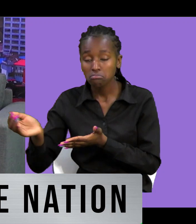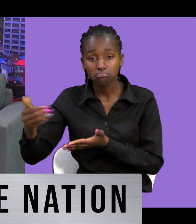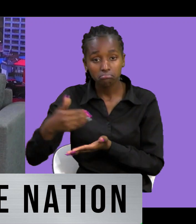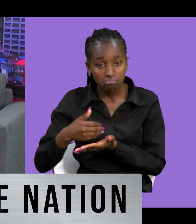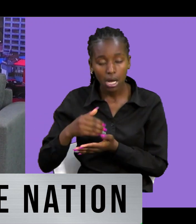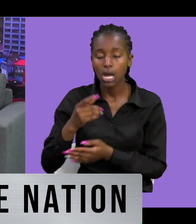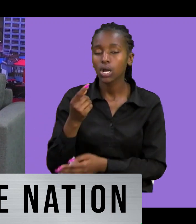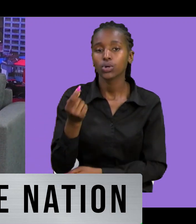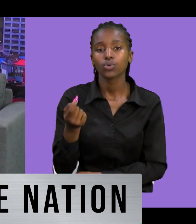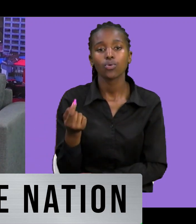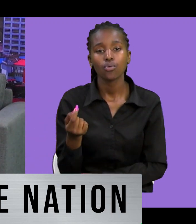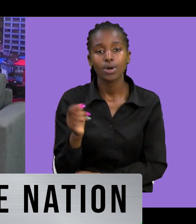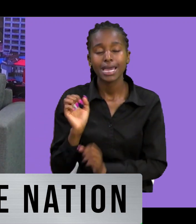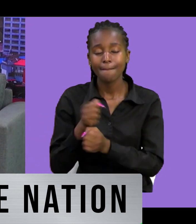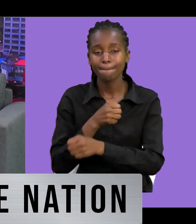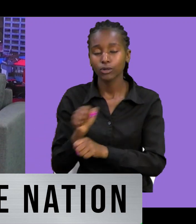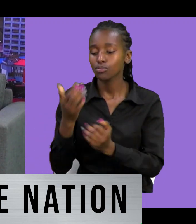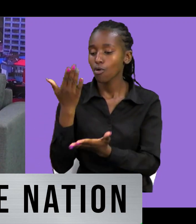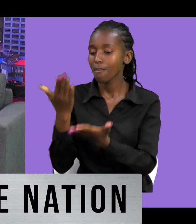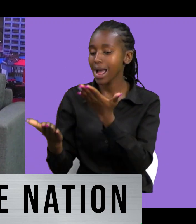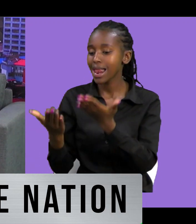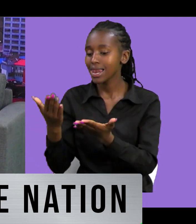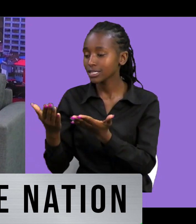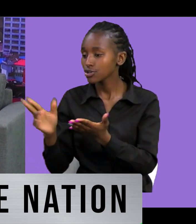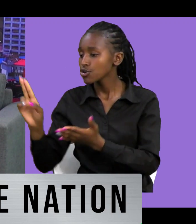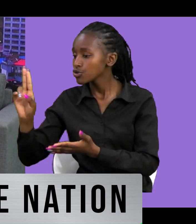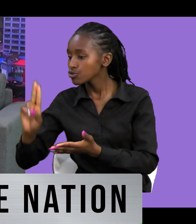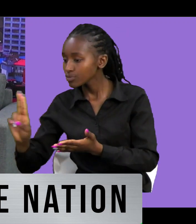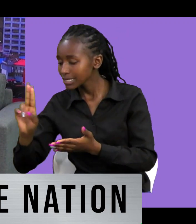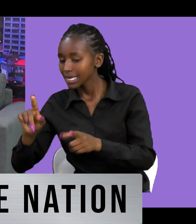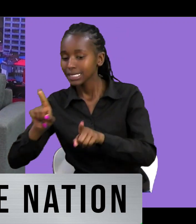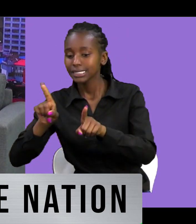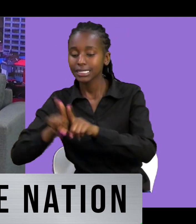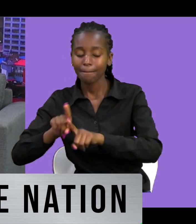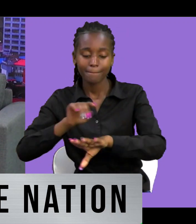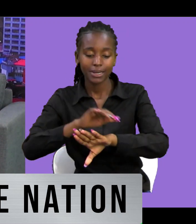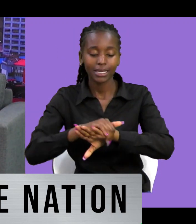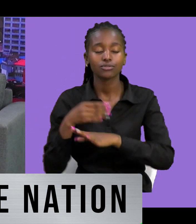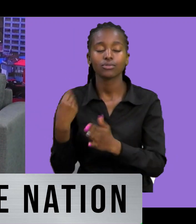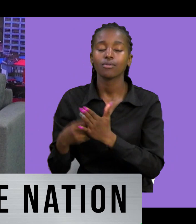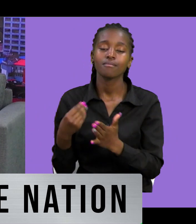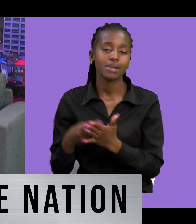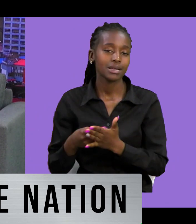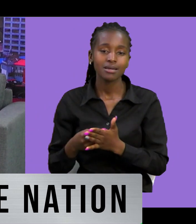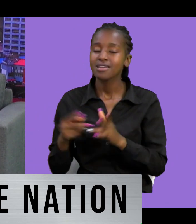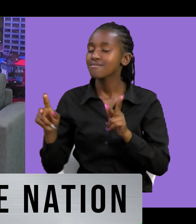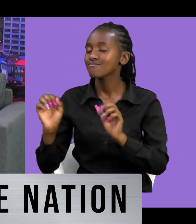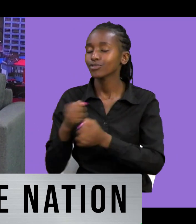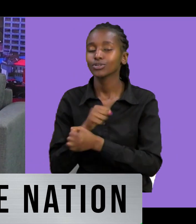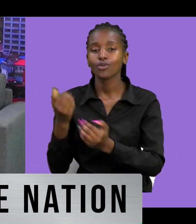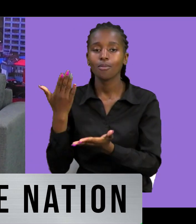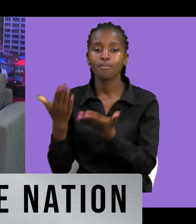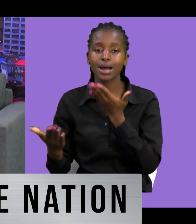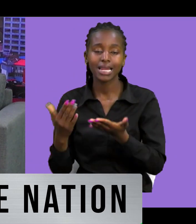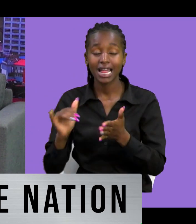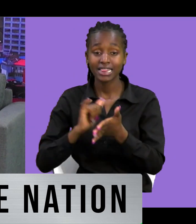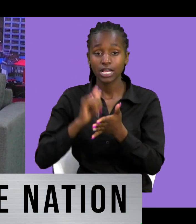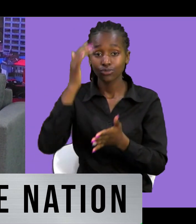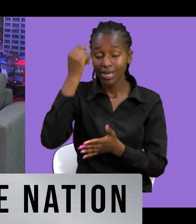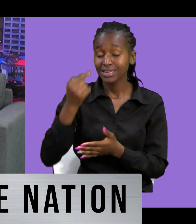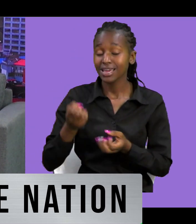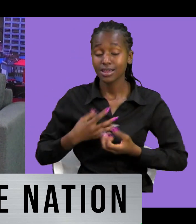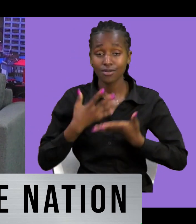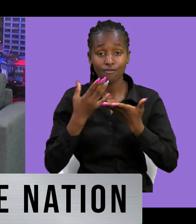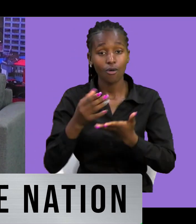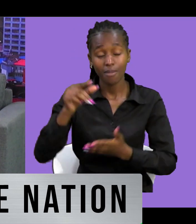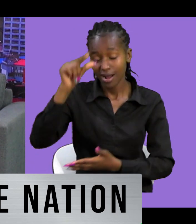expenditure, kuna mtu ataumia mahali, and that is where I would like to urge the government, like, try to balance. Everything in this